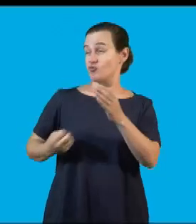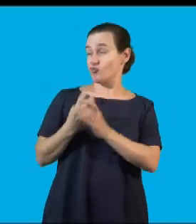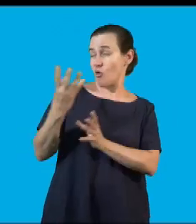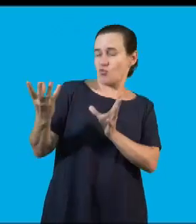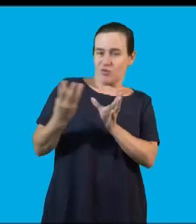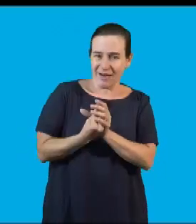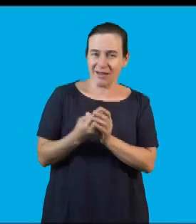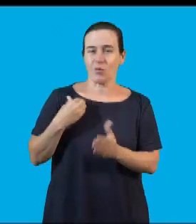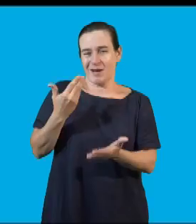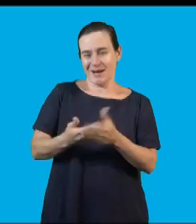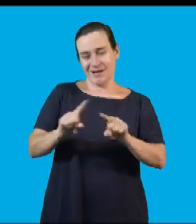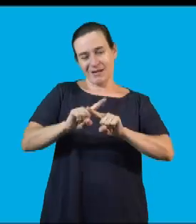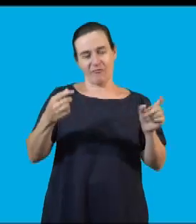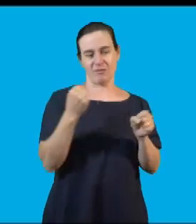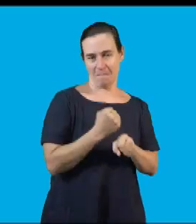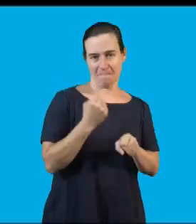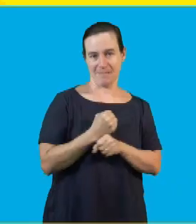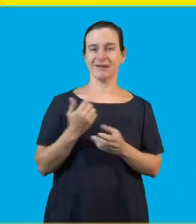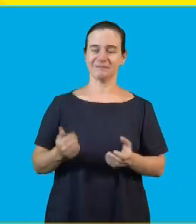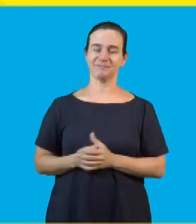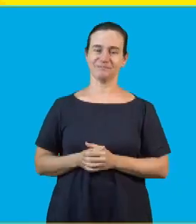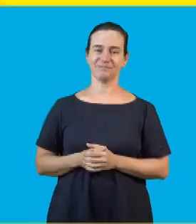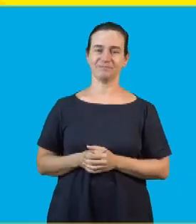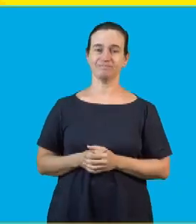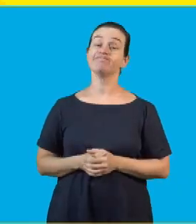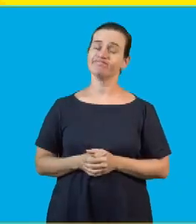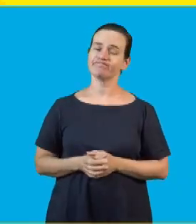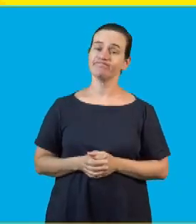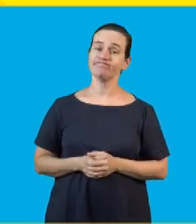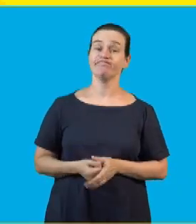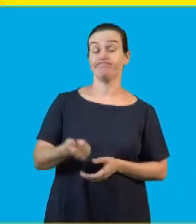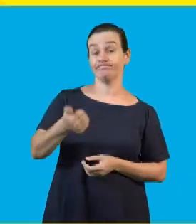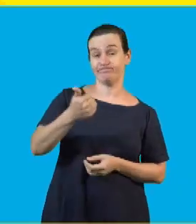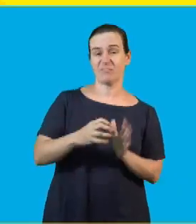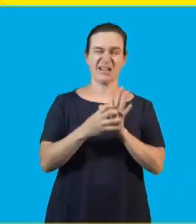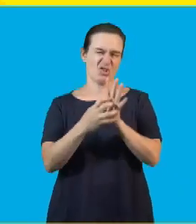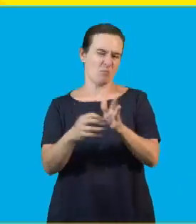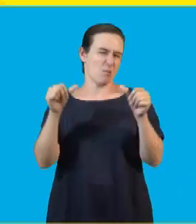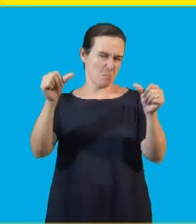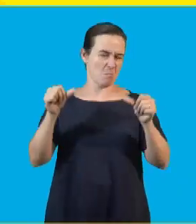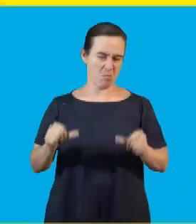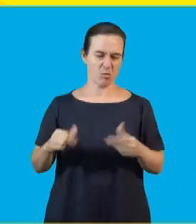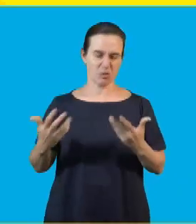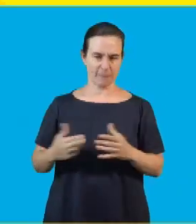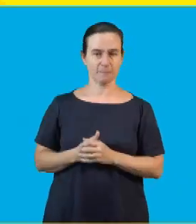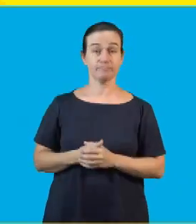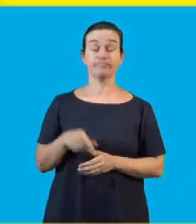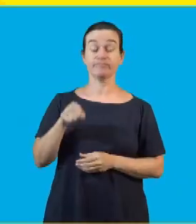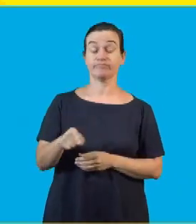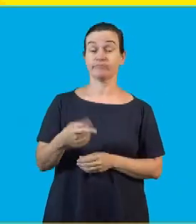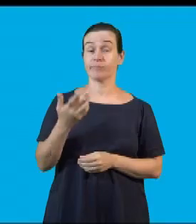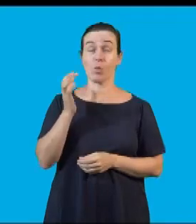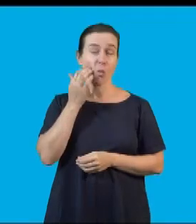together and make a difference. Let's look at another example of a poster. This one is